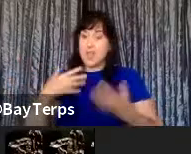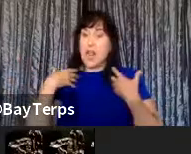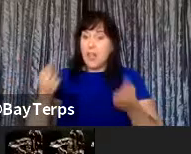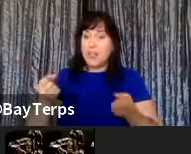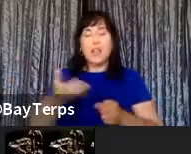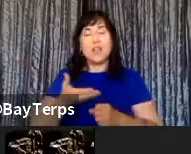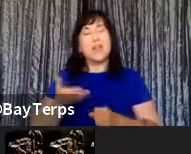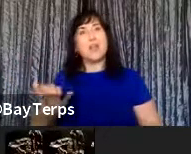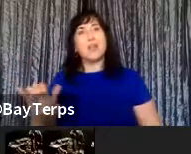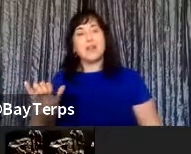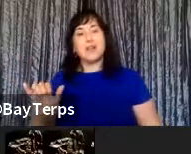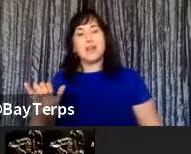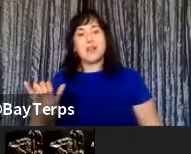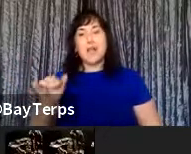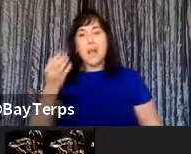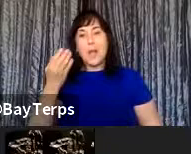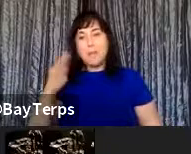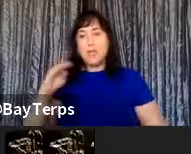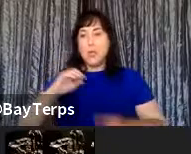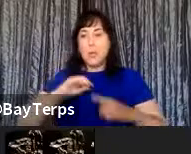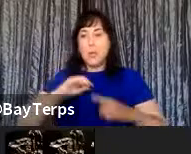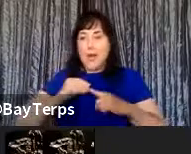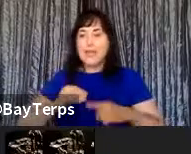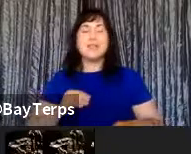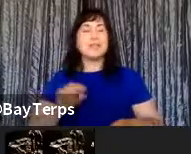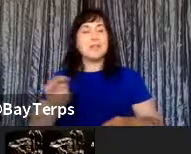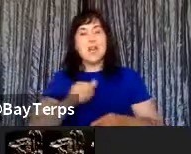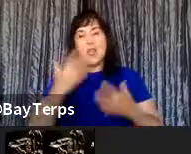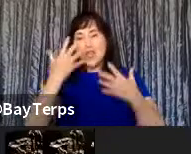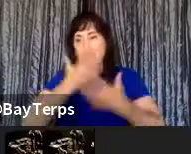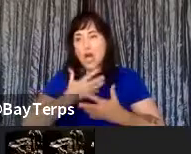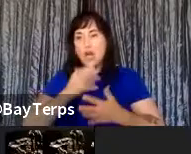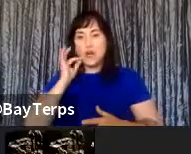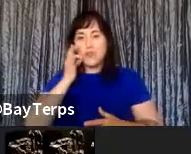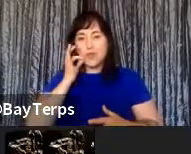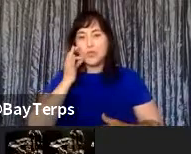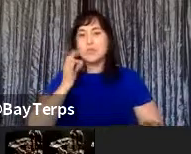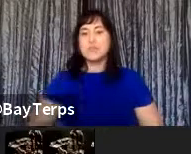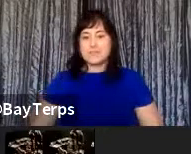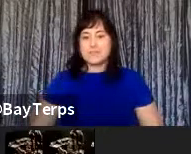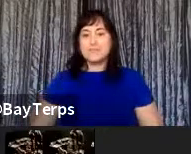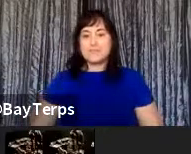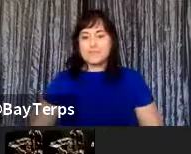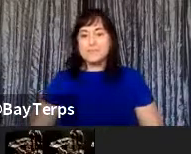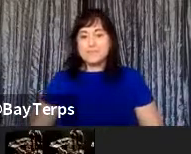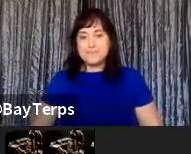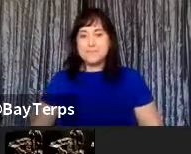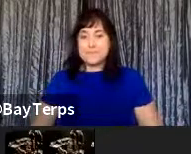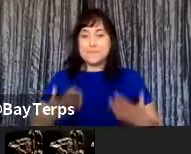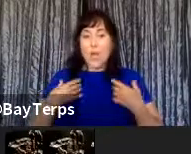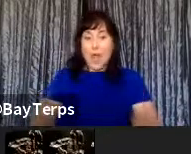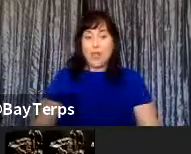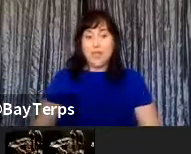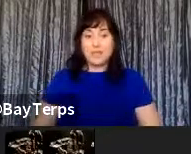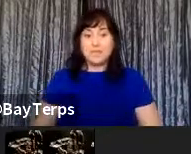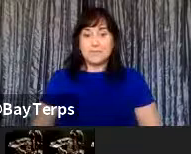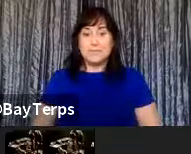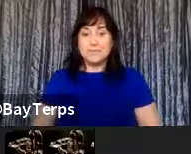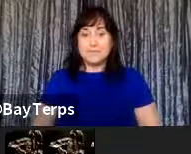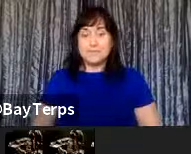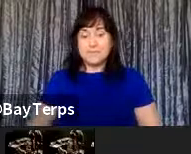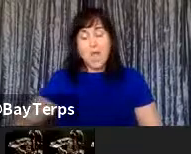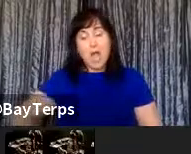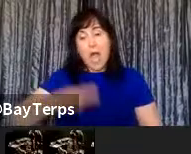know, blueberries and other dark fruits like that. They're heart healthy. This is the same thing here, high in